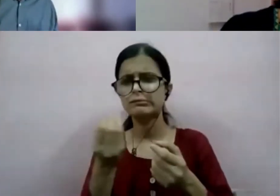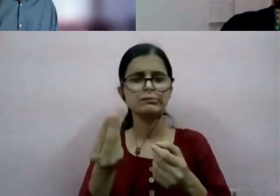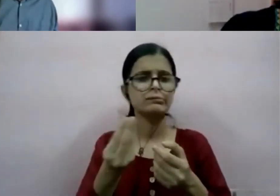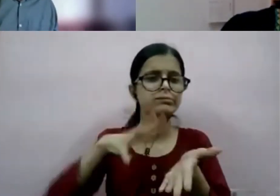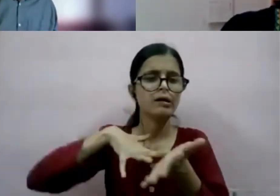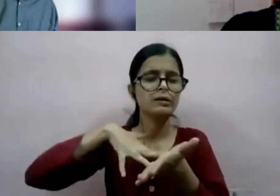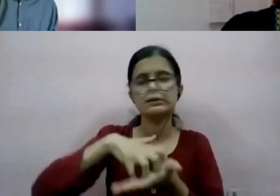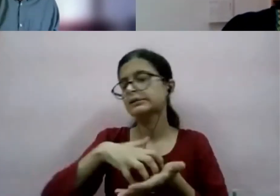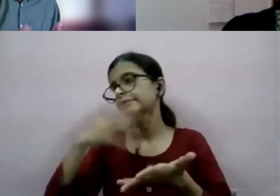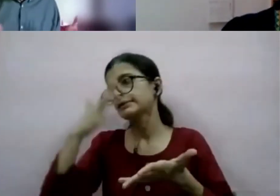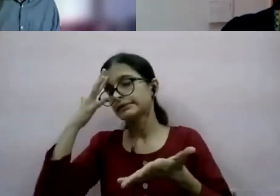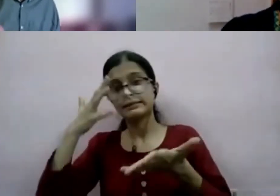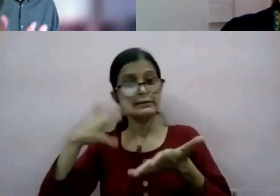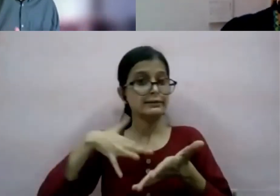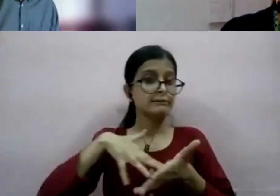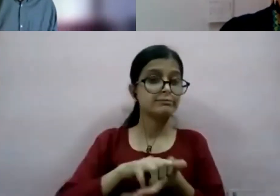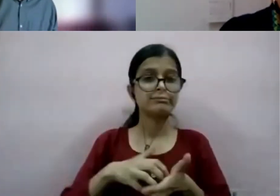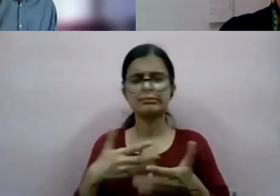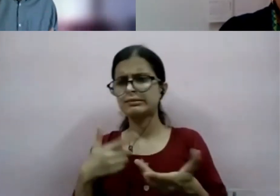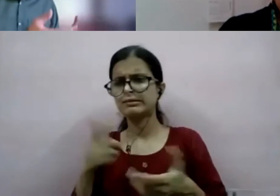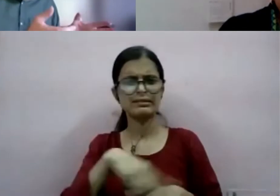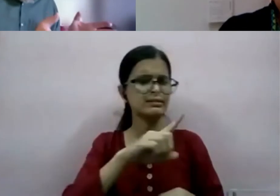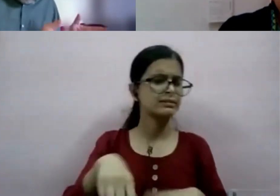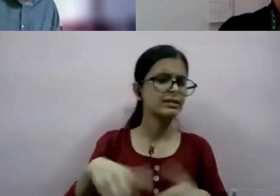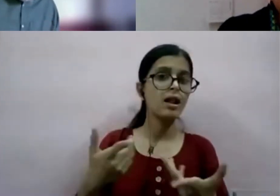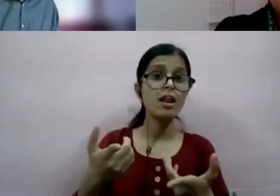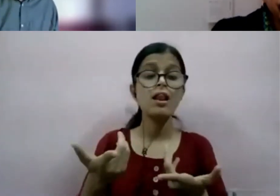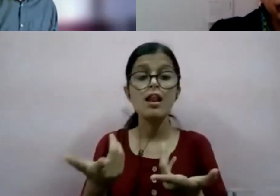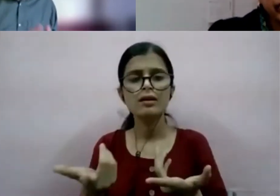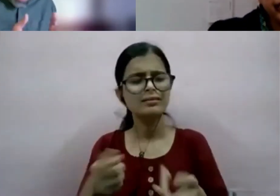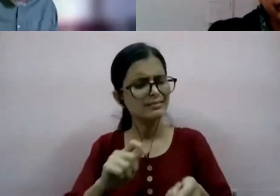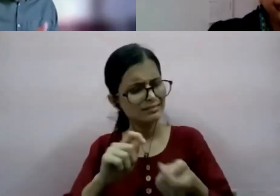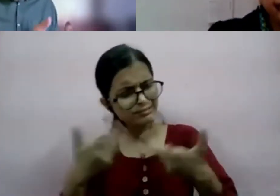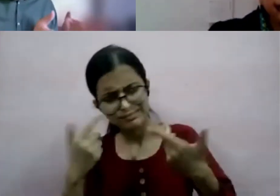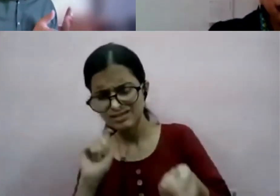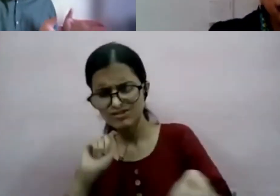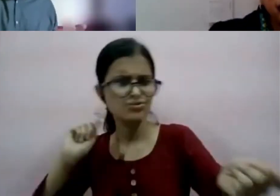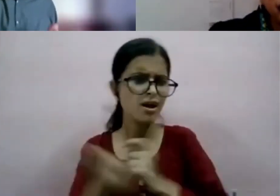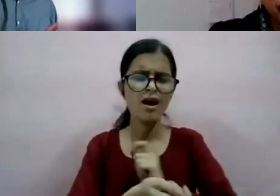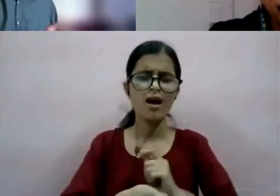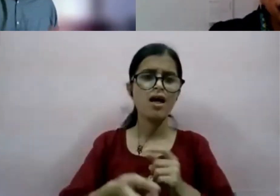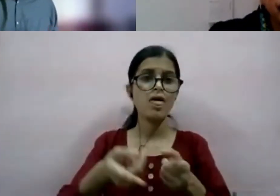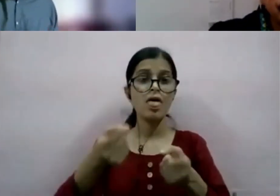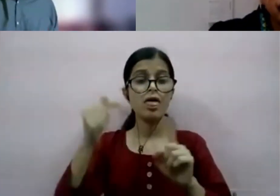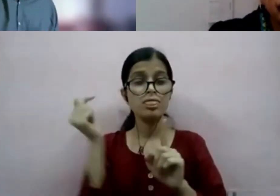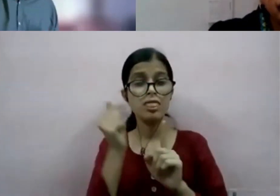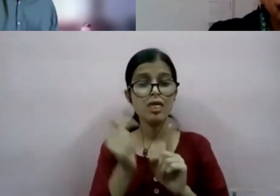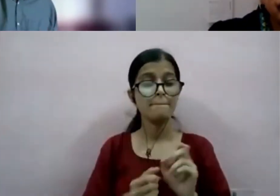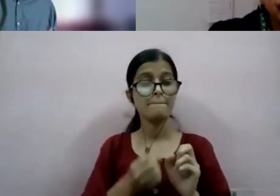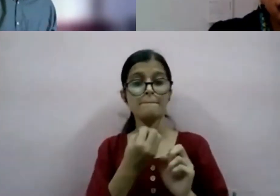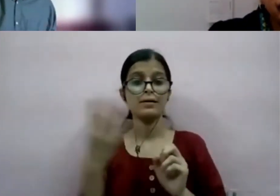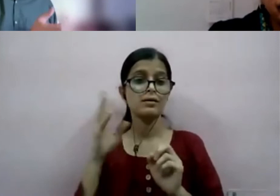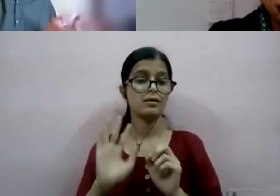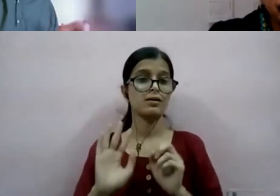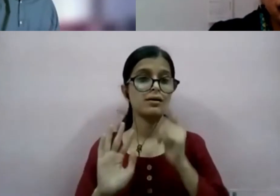already there, and it played on those structures. So it played on the other groups who've been hit very hard in